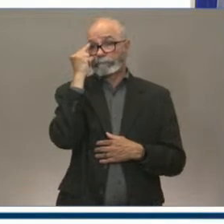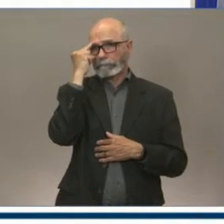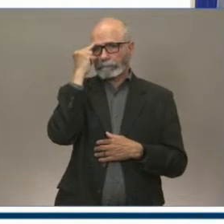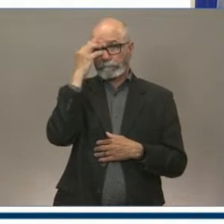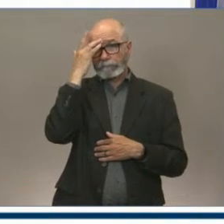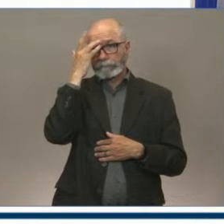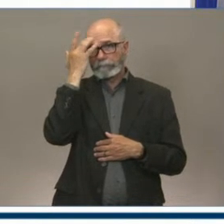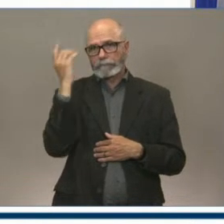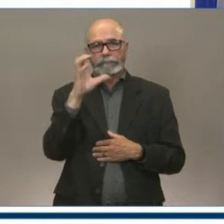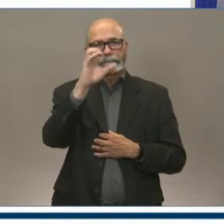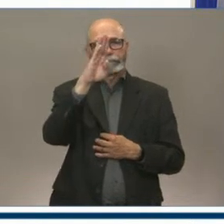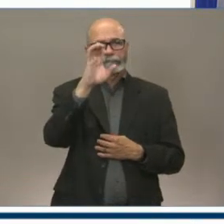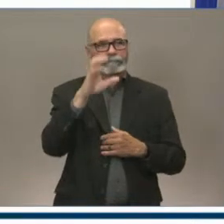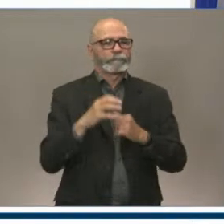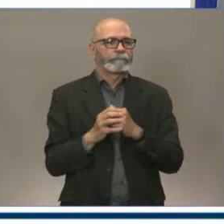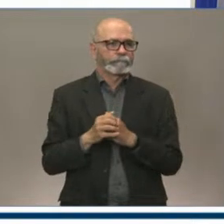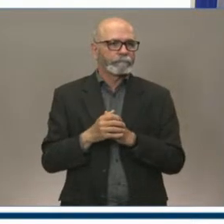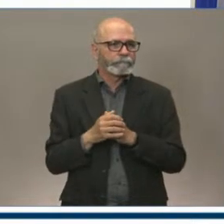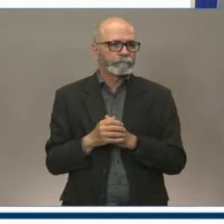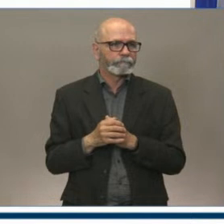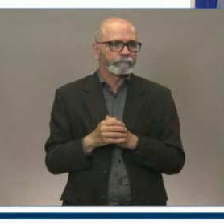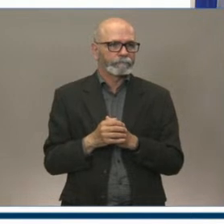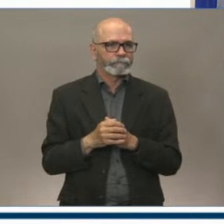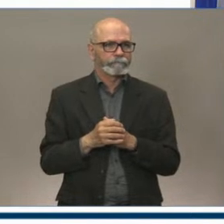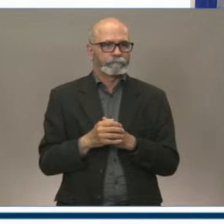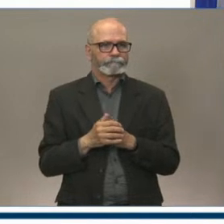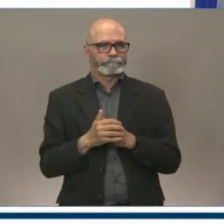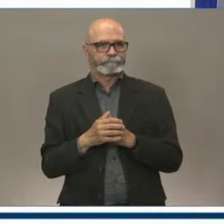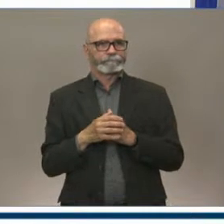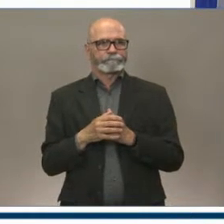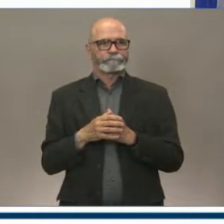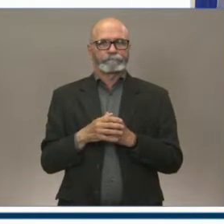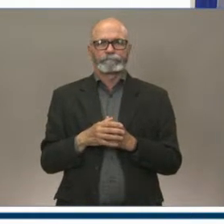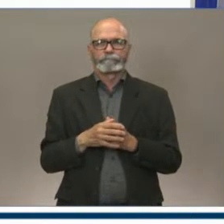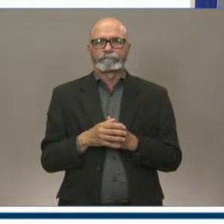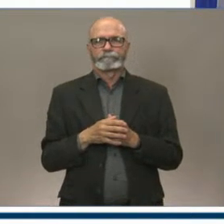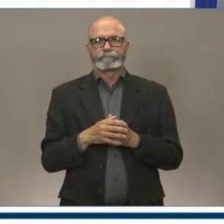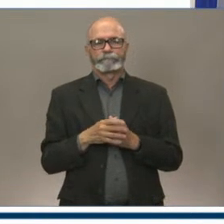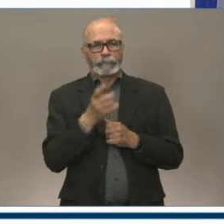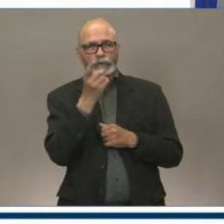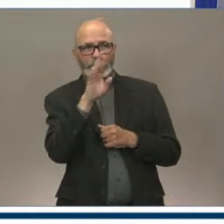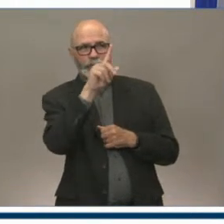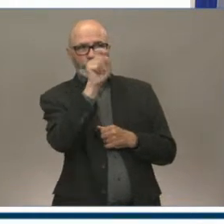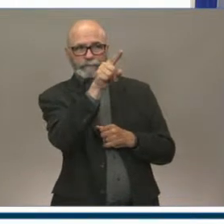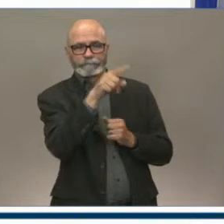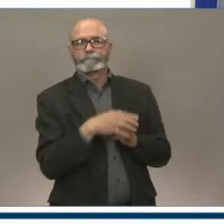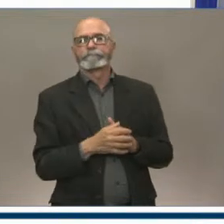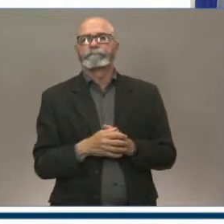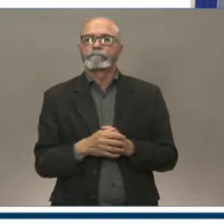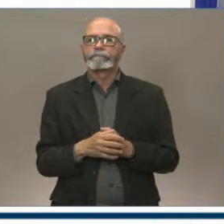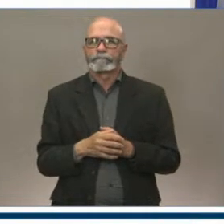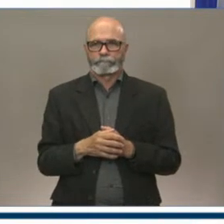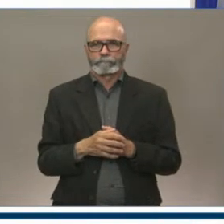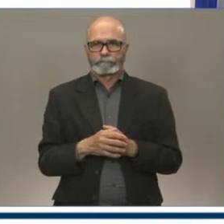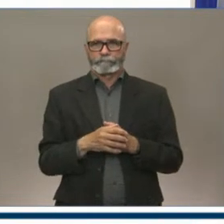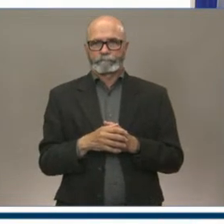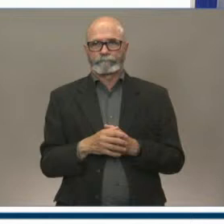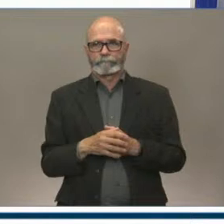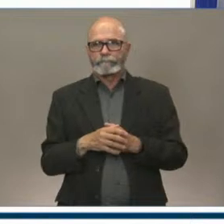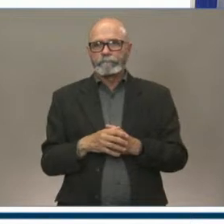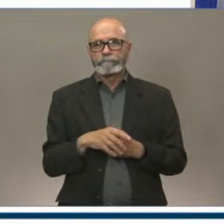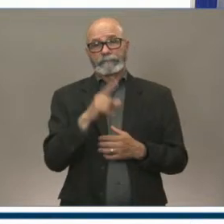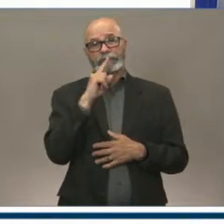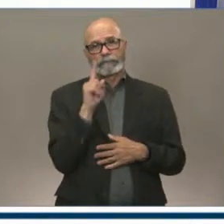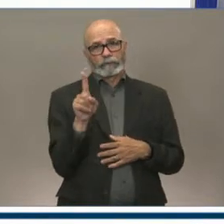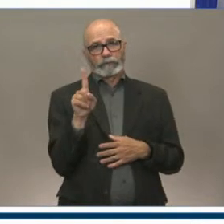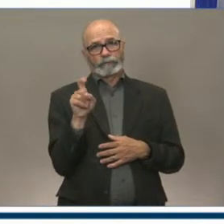from CBC. Go ahead, Preston. Hi, thanks. Question for Dr. Strang. I found out today that about 168 employees at Nova Scotia